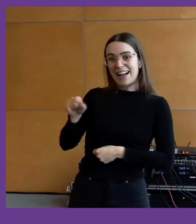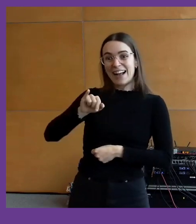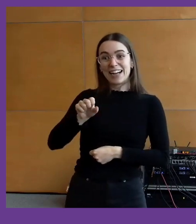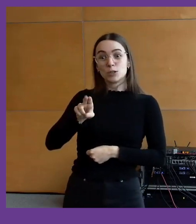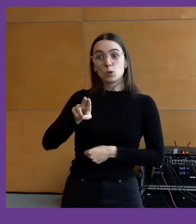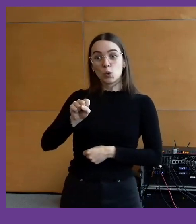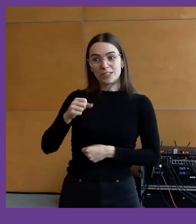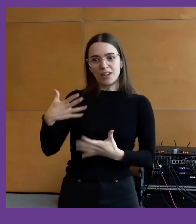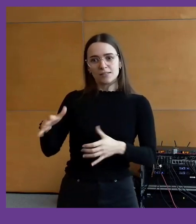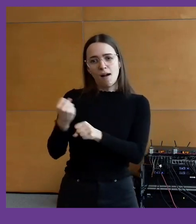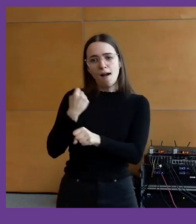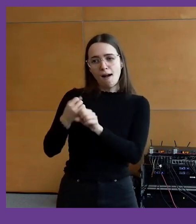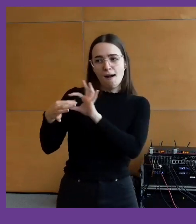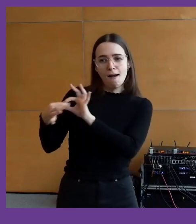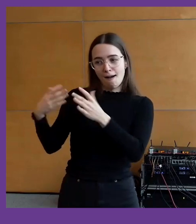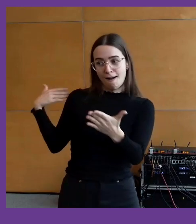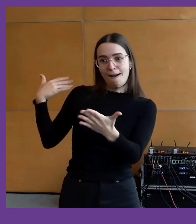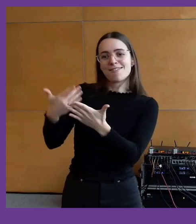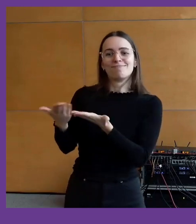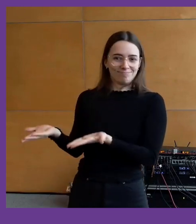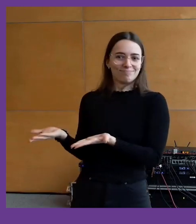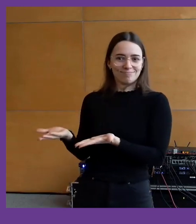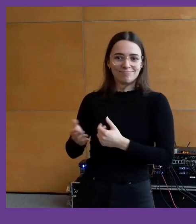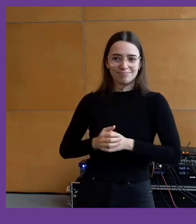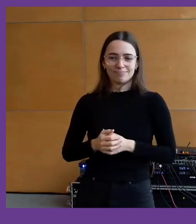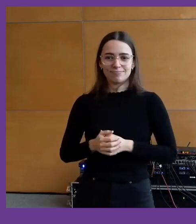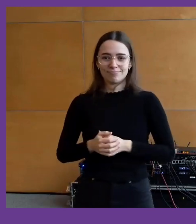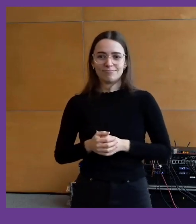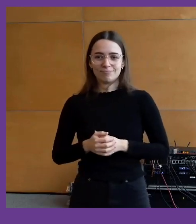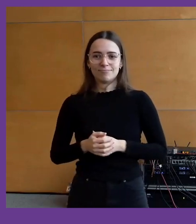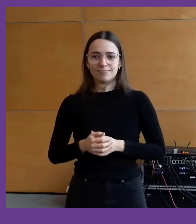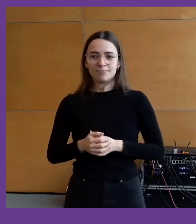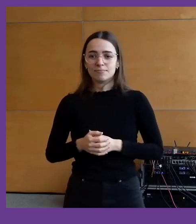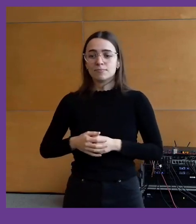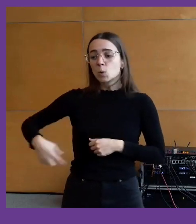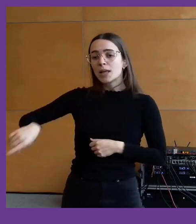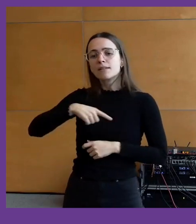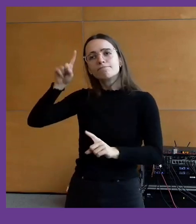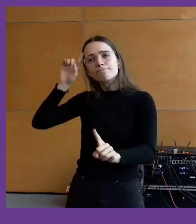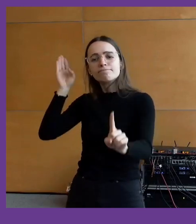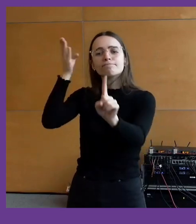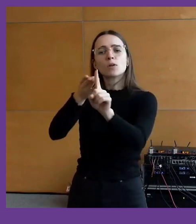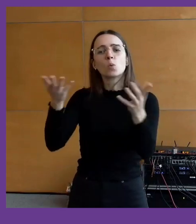support to develop accessibility is really showing its